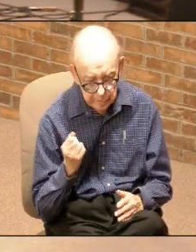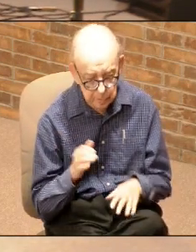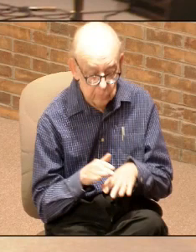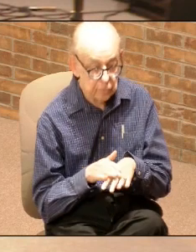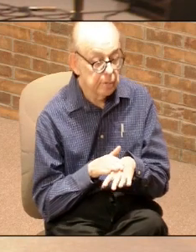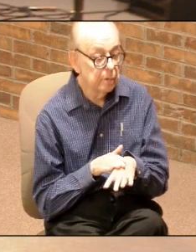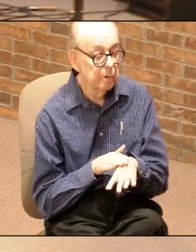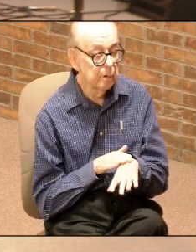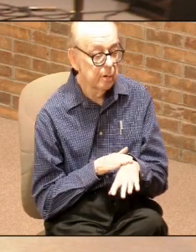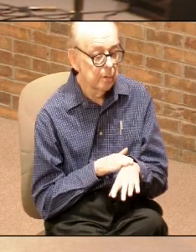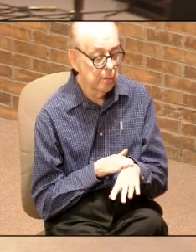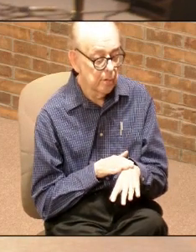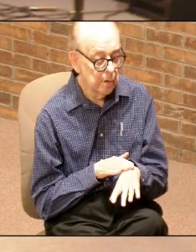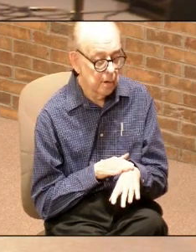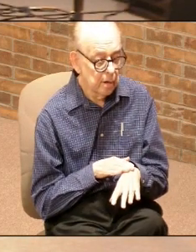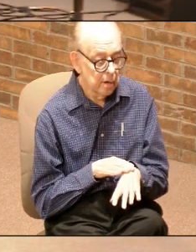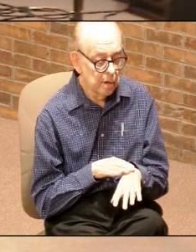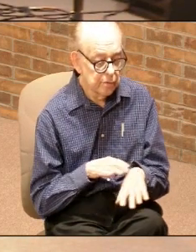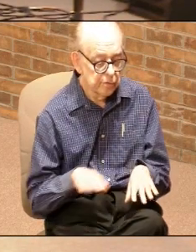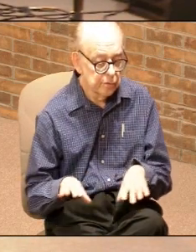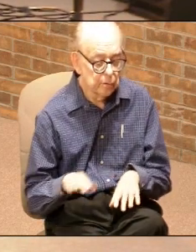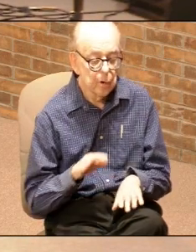down and just take a walk